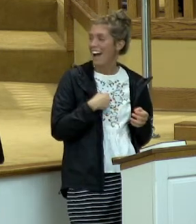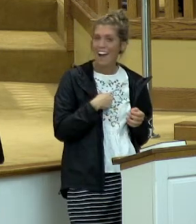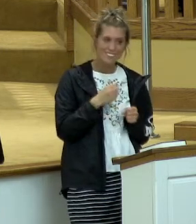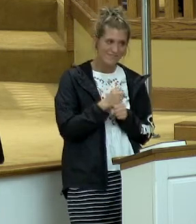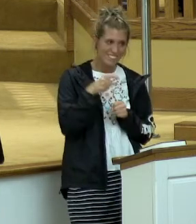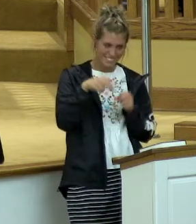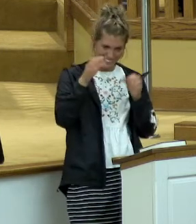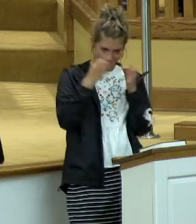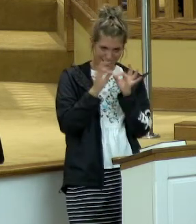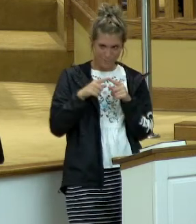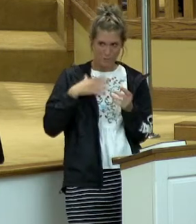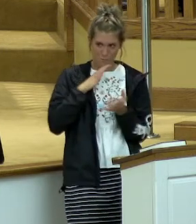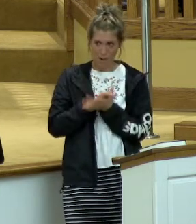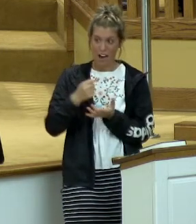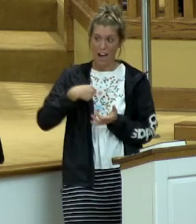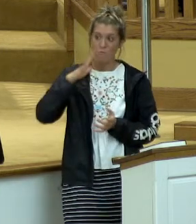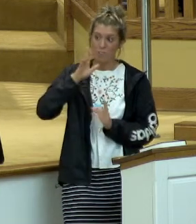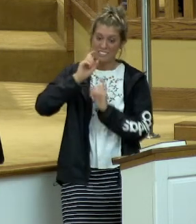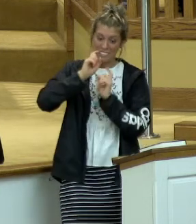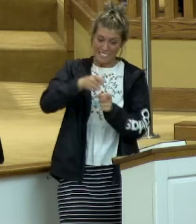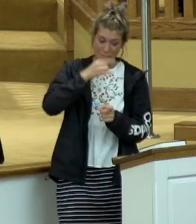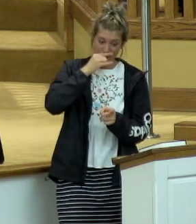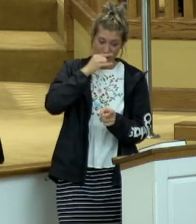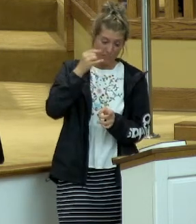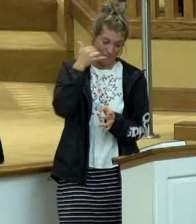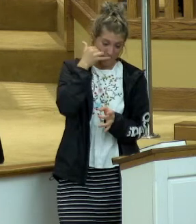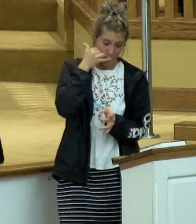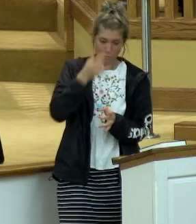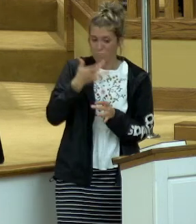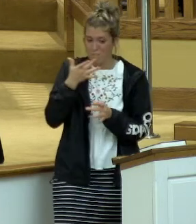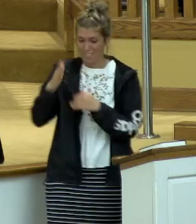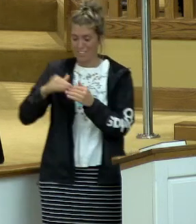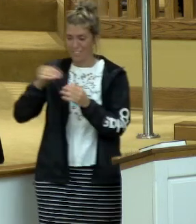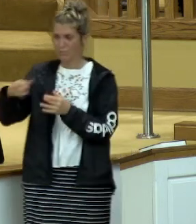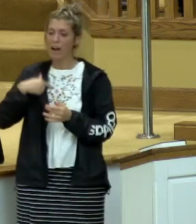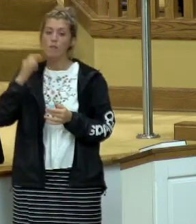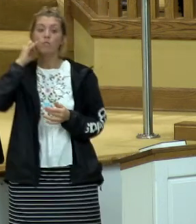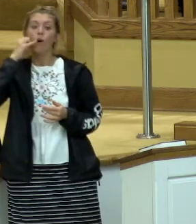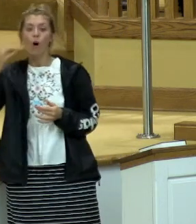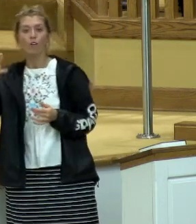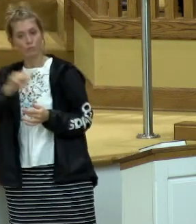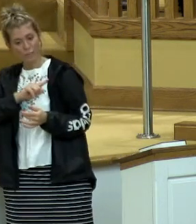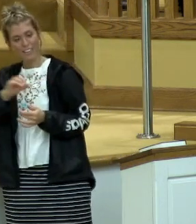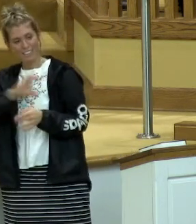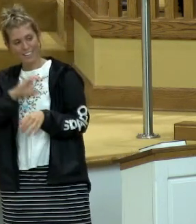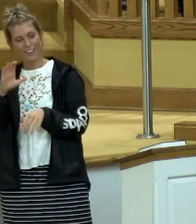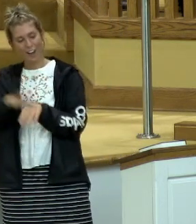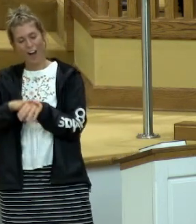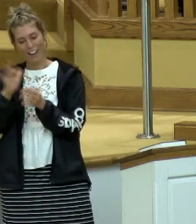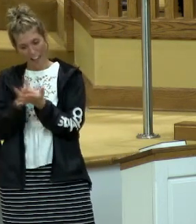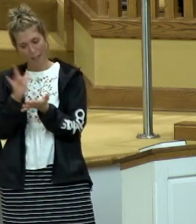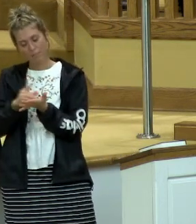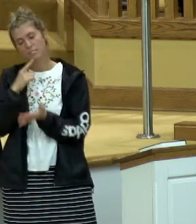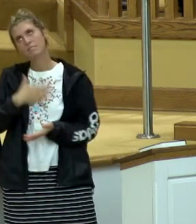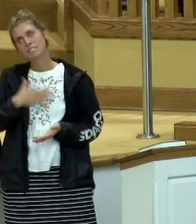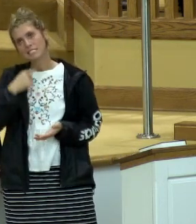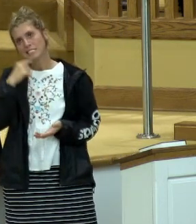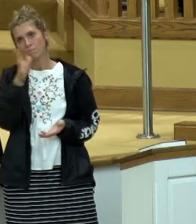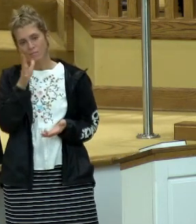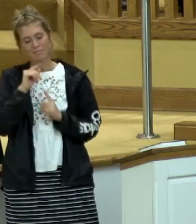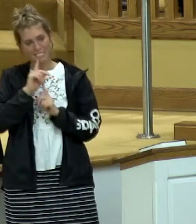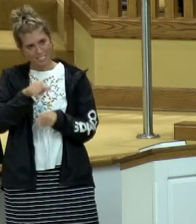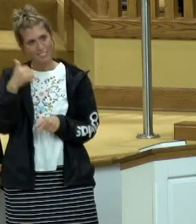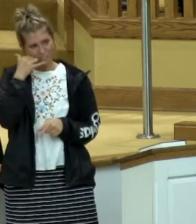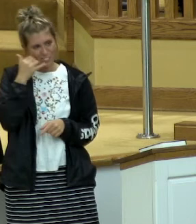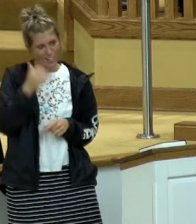I have made this statement before to my wife. I'm going to give the phone to the kids. Or here's what we do a lot of times. I'll call Grant or Clara on their iPods or iPad and say, please tell mommy to